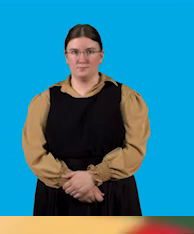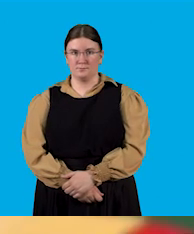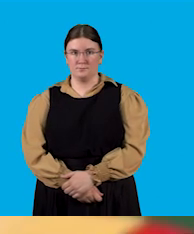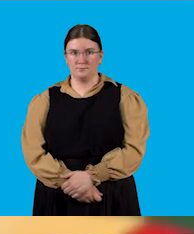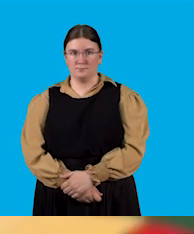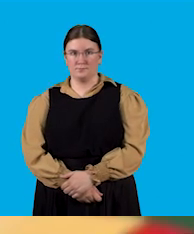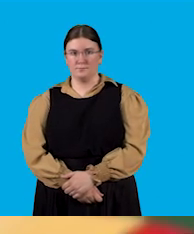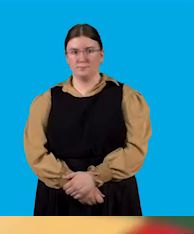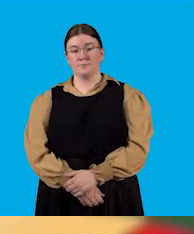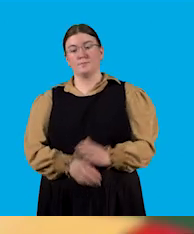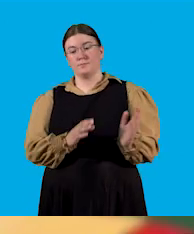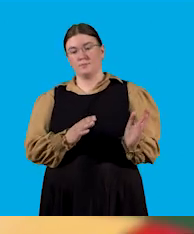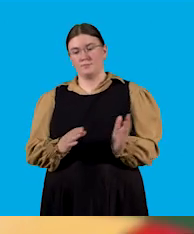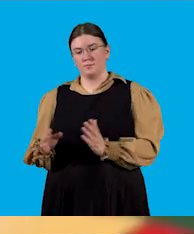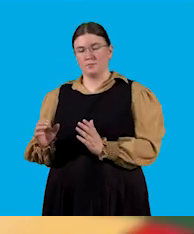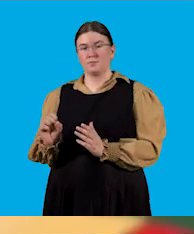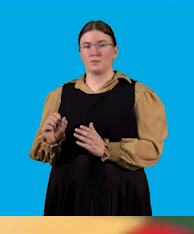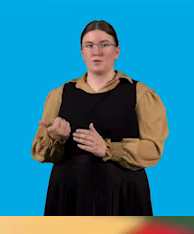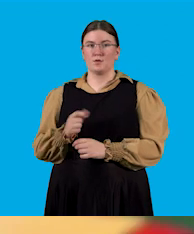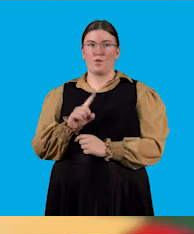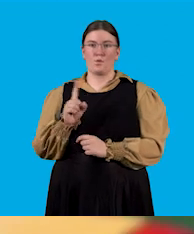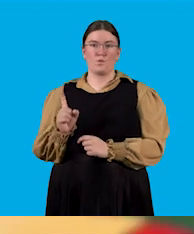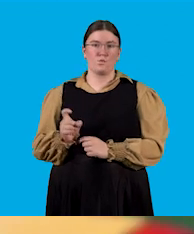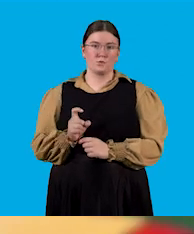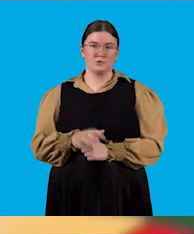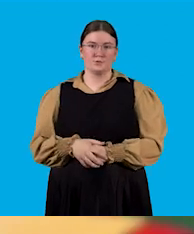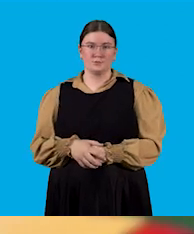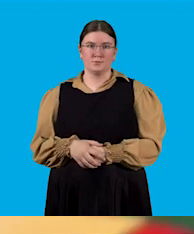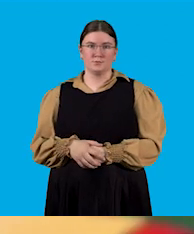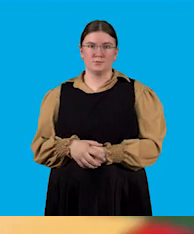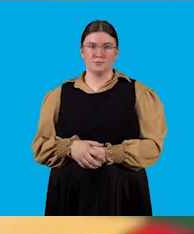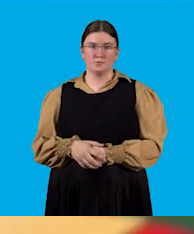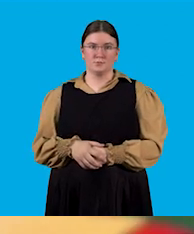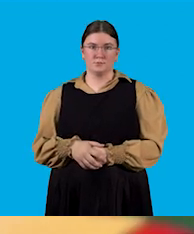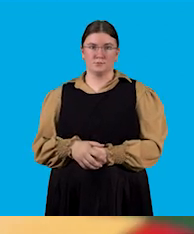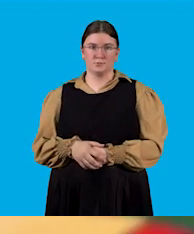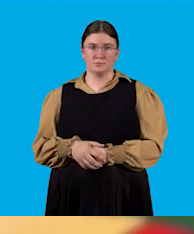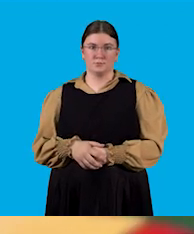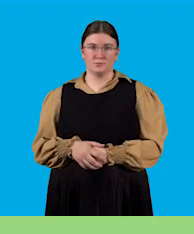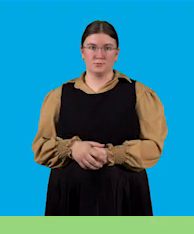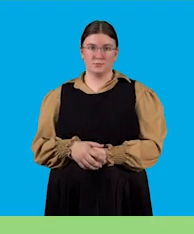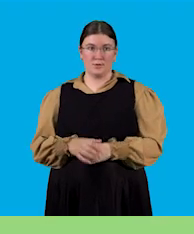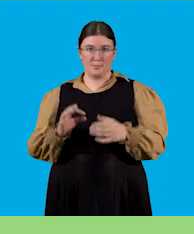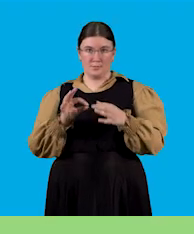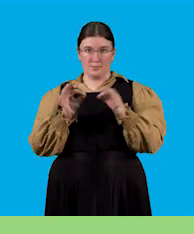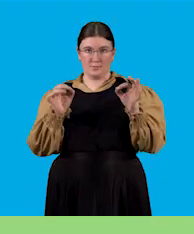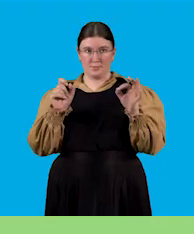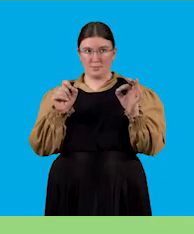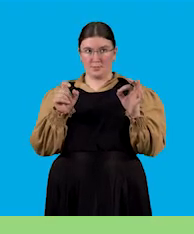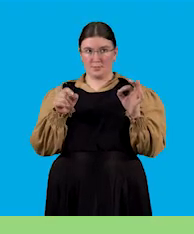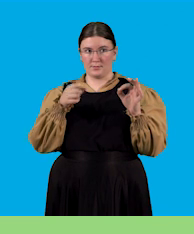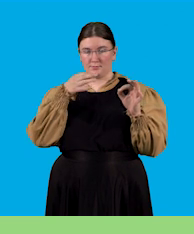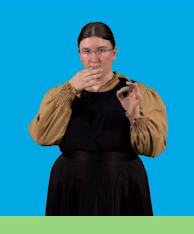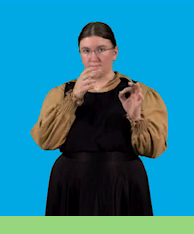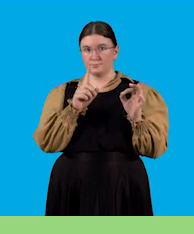Okay, moving on to our next question. We have a table or instruction in front of us, and it says